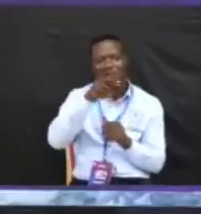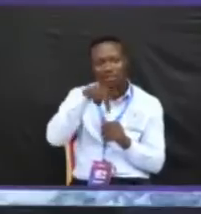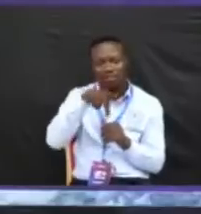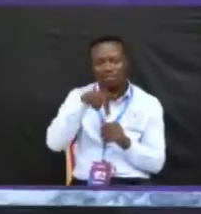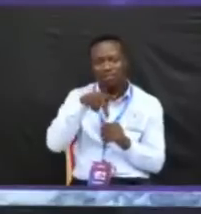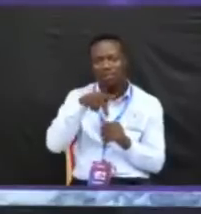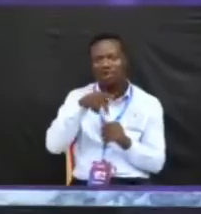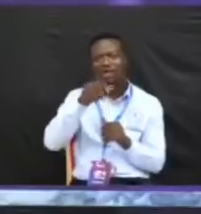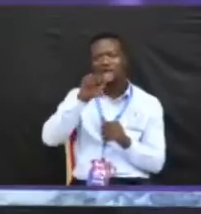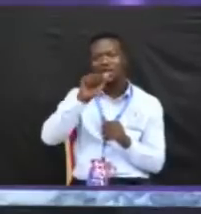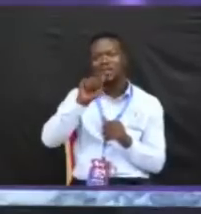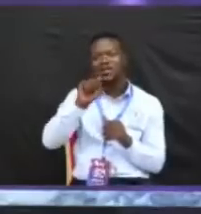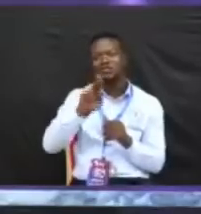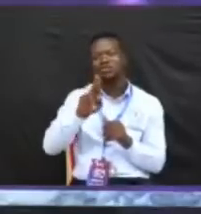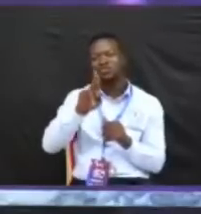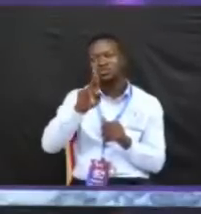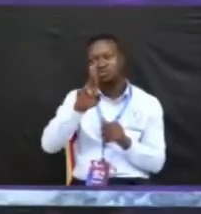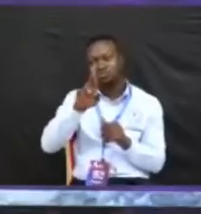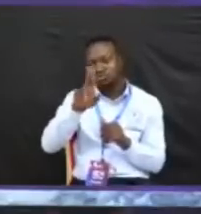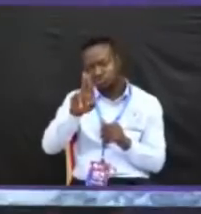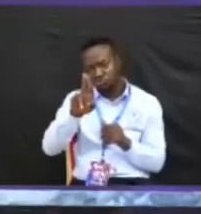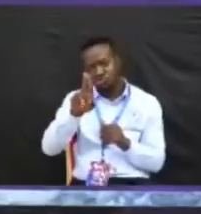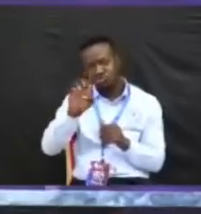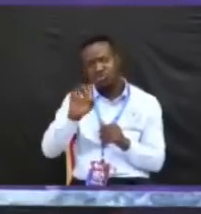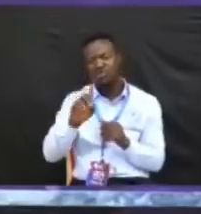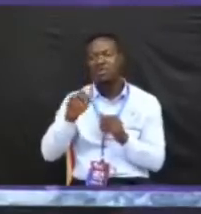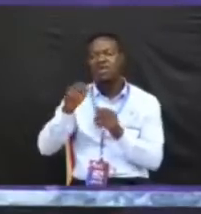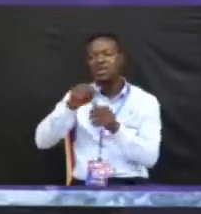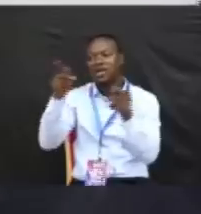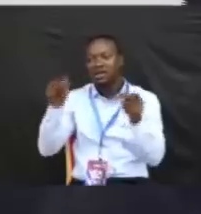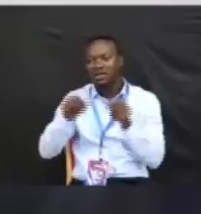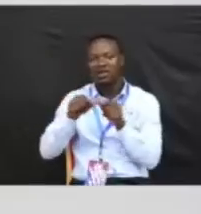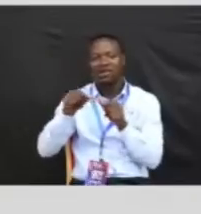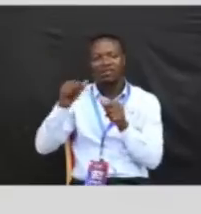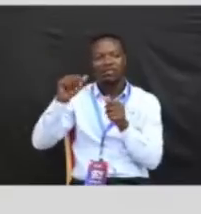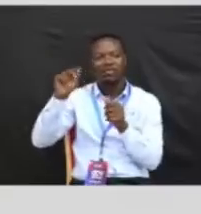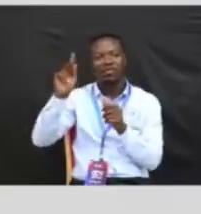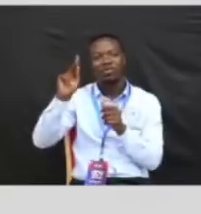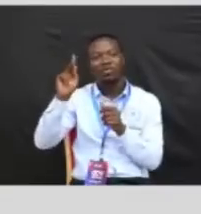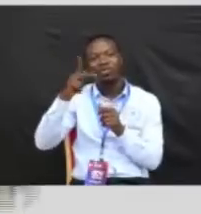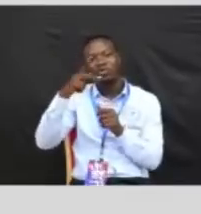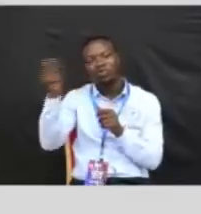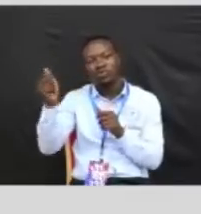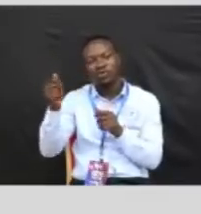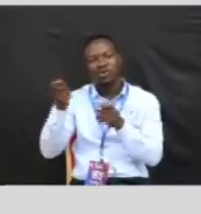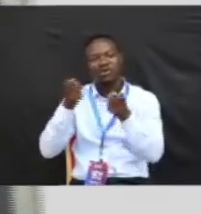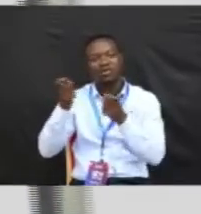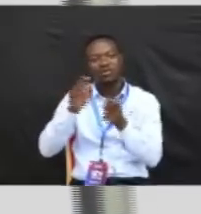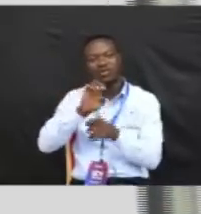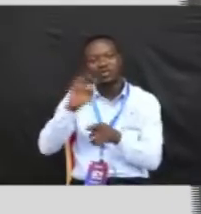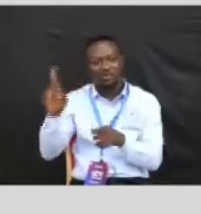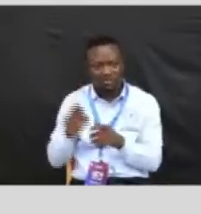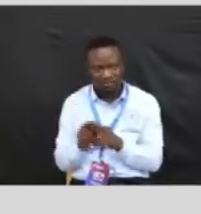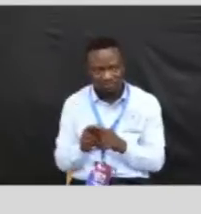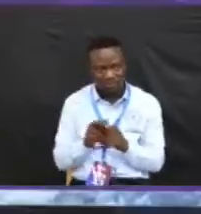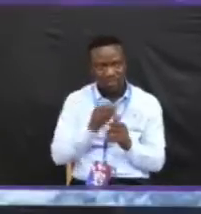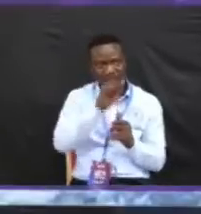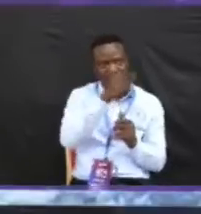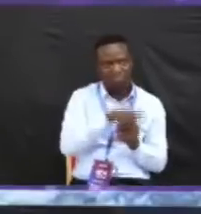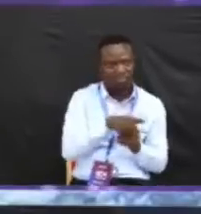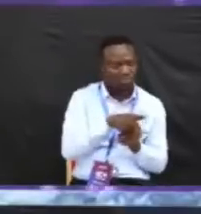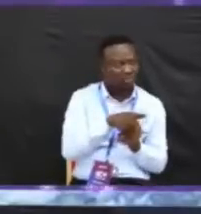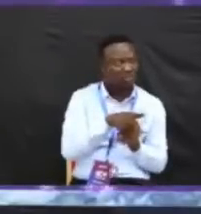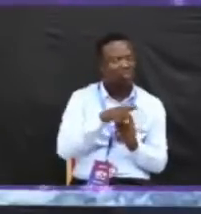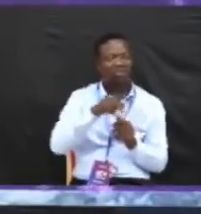Kru, area head for Kufuodia and coordinator for Eastern region. Apostle James